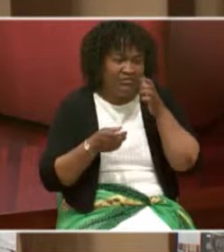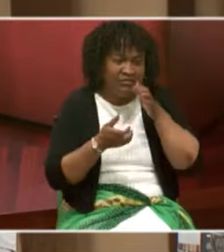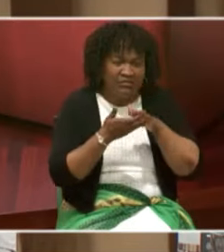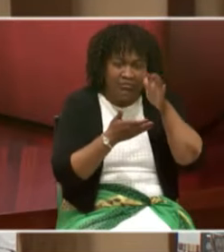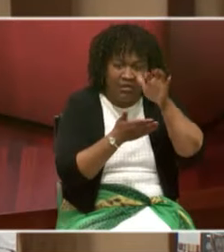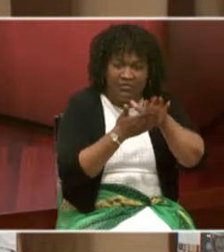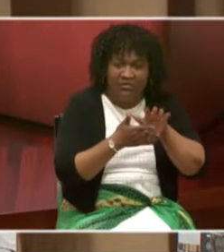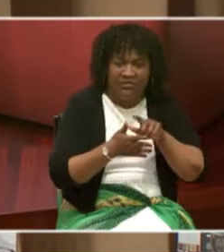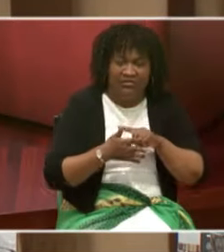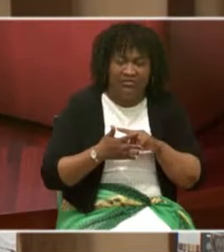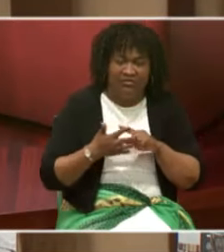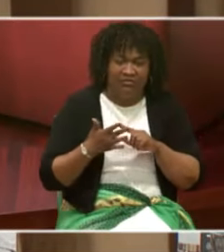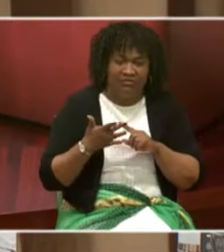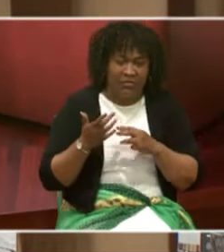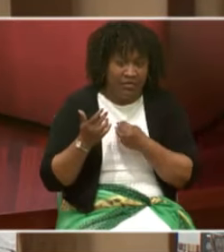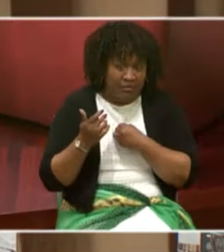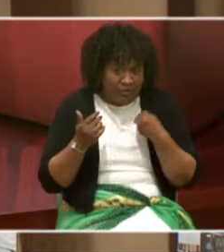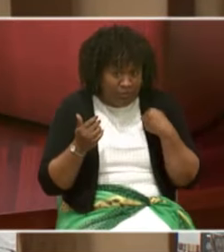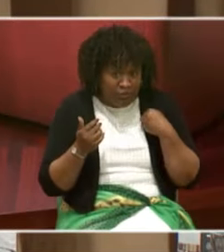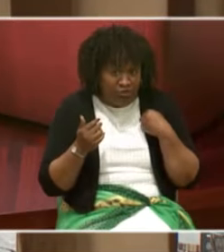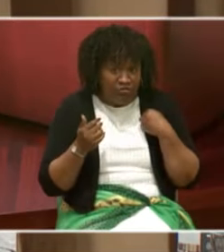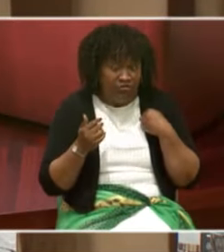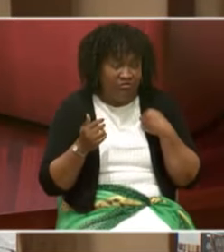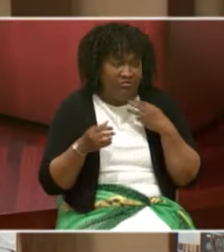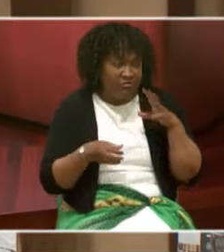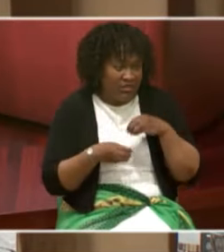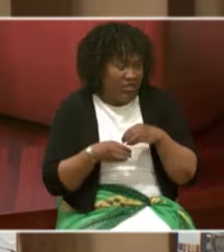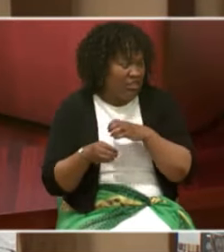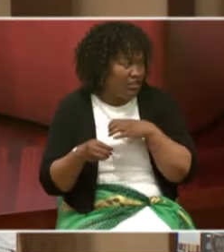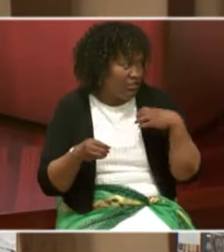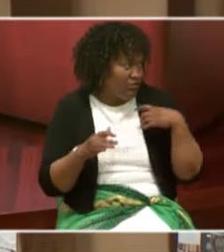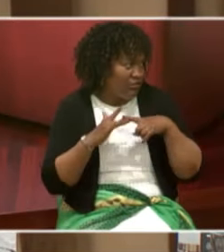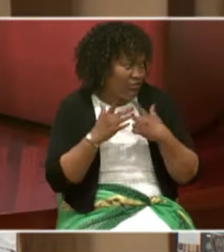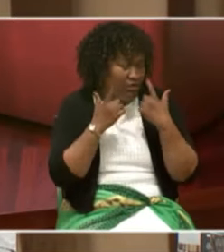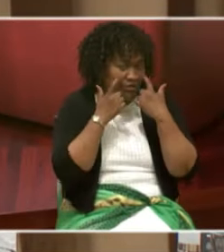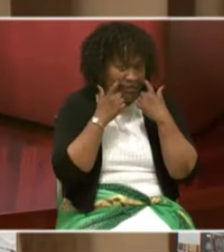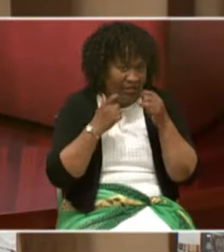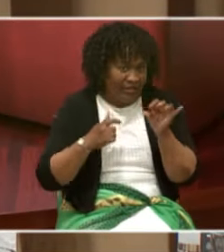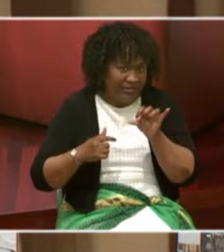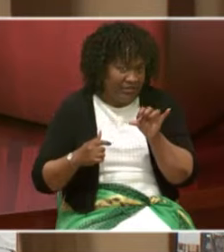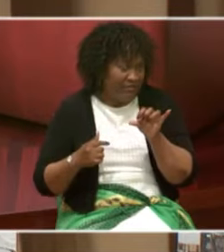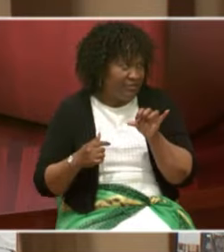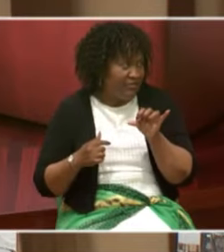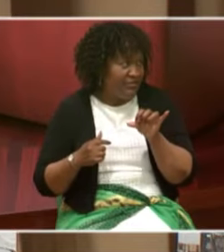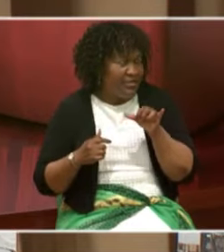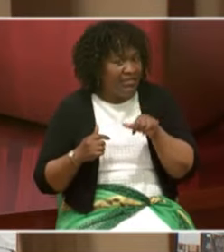Too many of our brothers and sisters are living in the shadow.